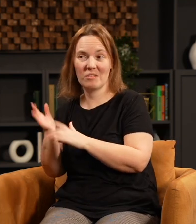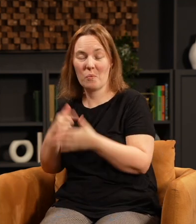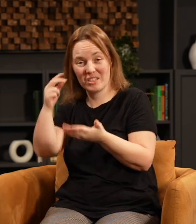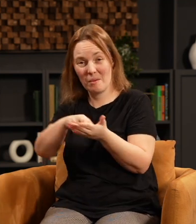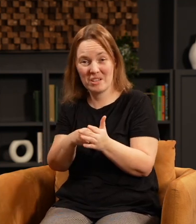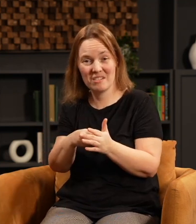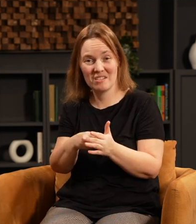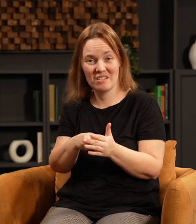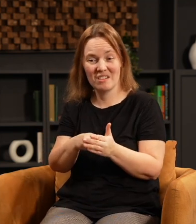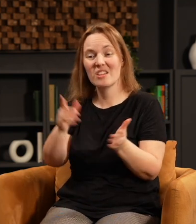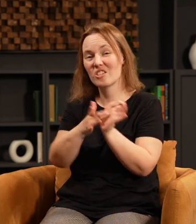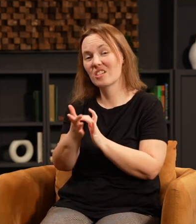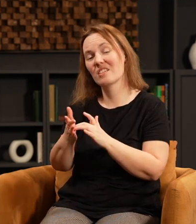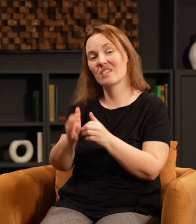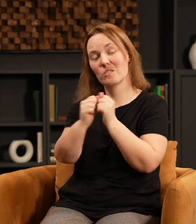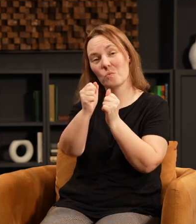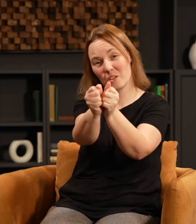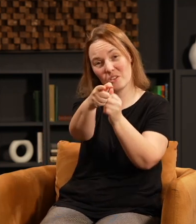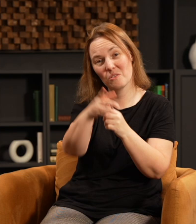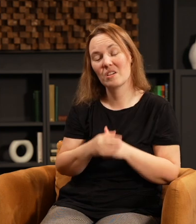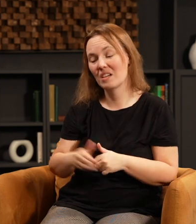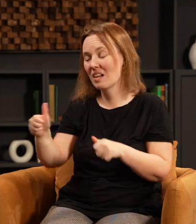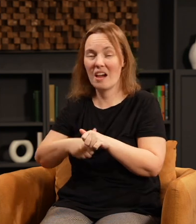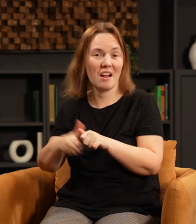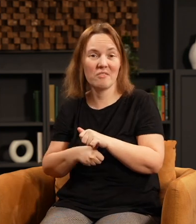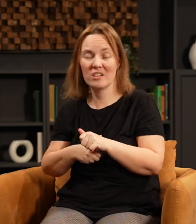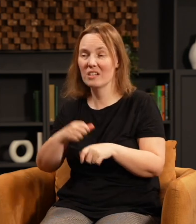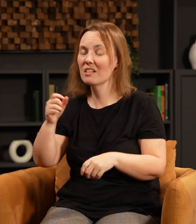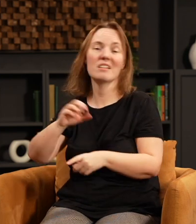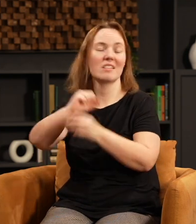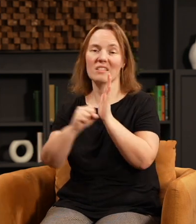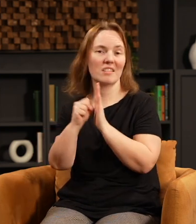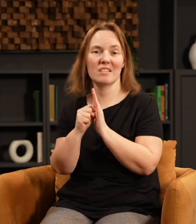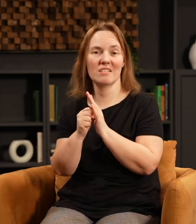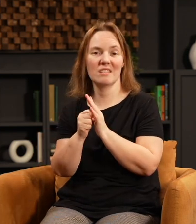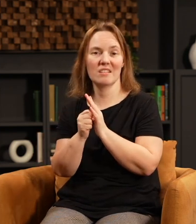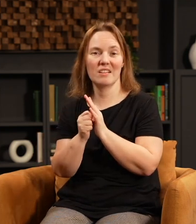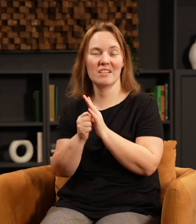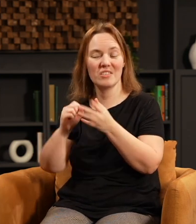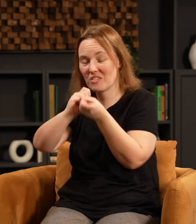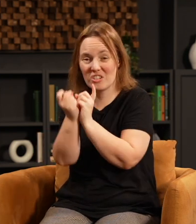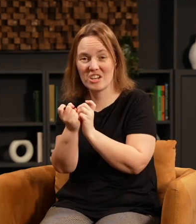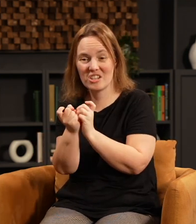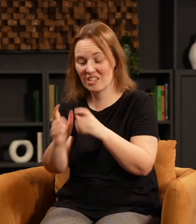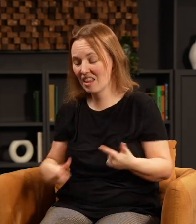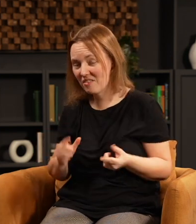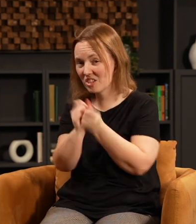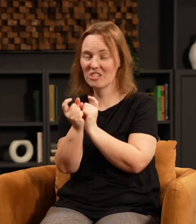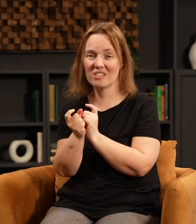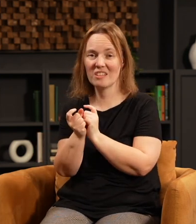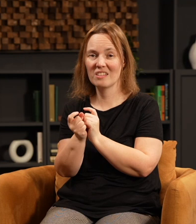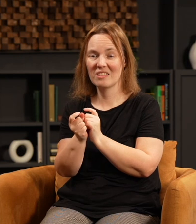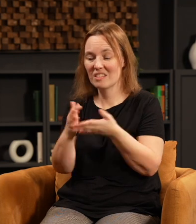that Jesus is with you in every single season. And even if there are some changes and life changes, these things that are going